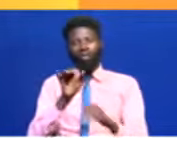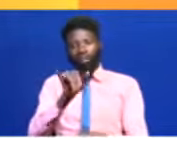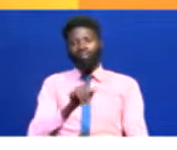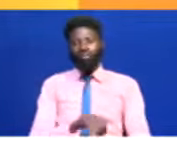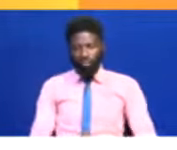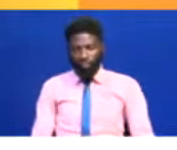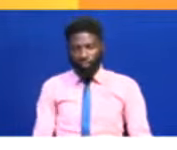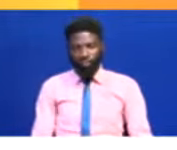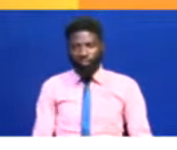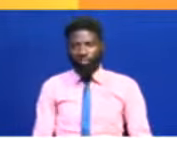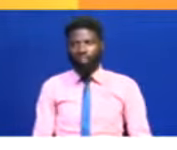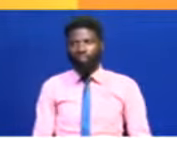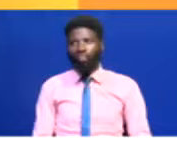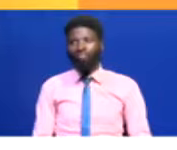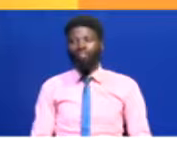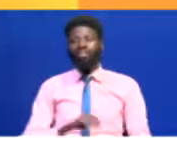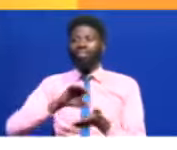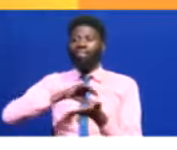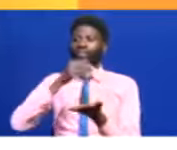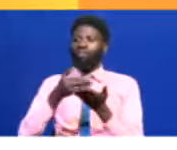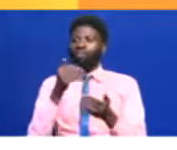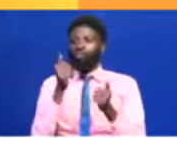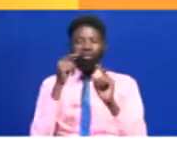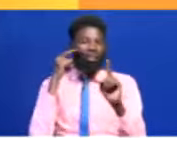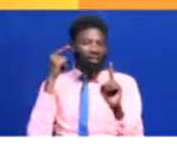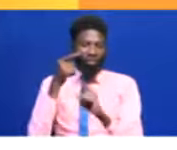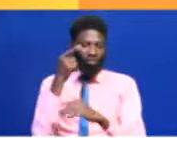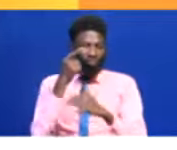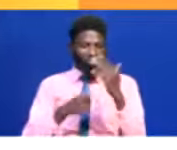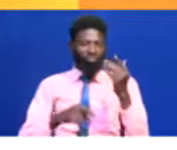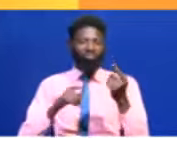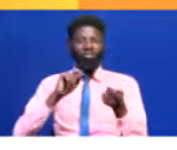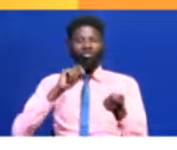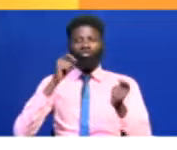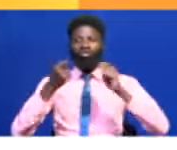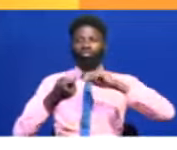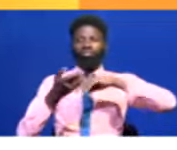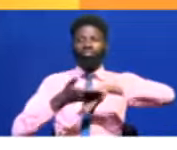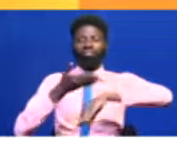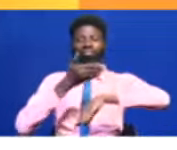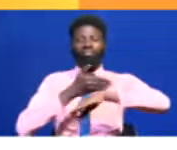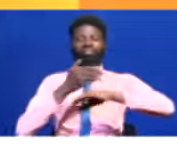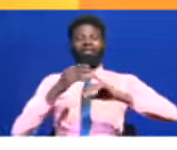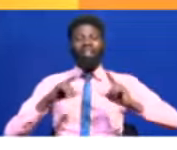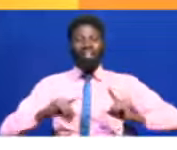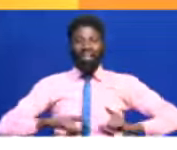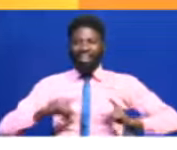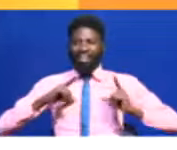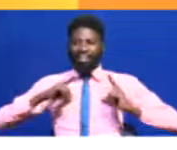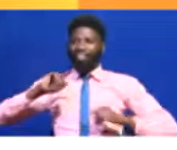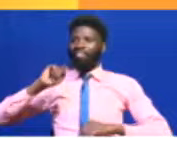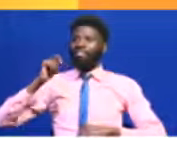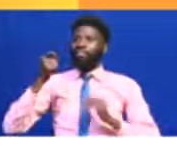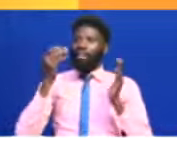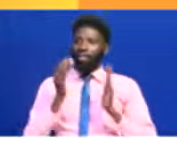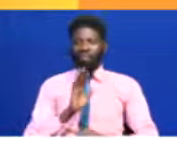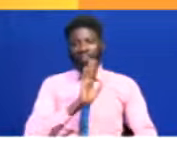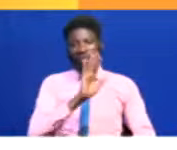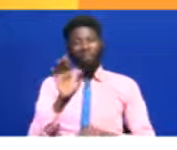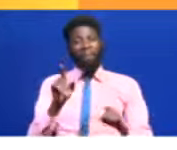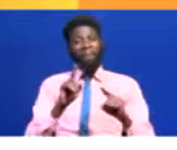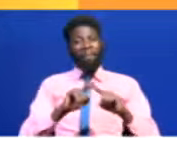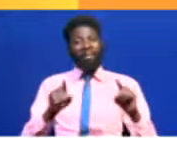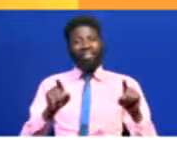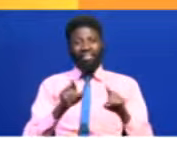perspective. So it is a fund that is meant to transform the livelihoods of mm-hmm. Kenyans. And when you also look